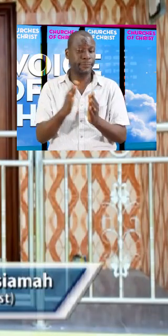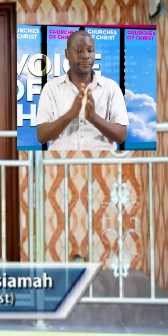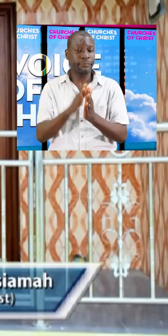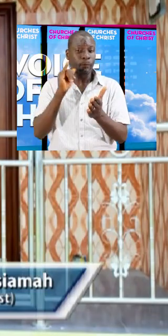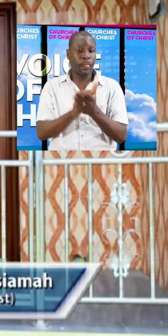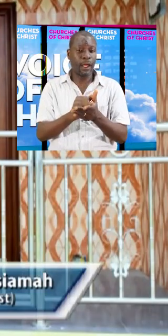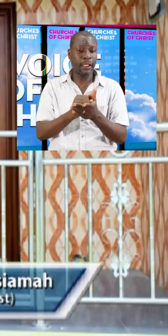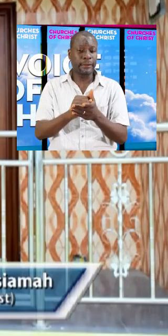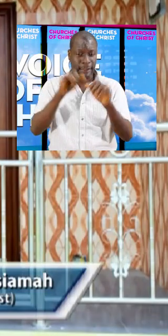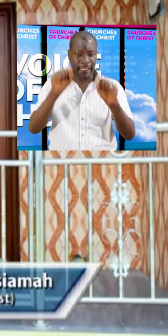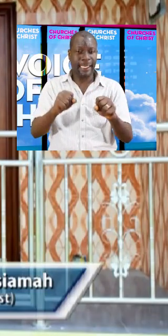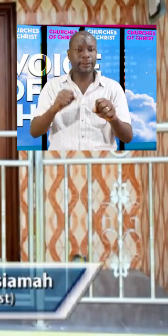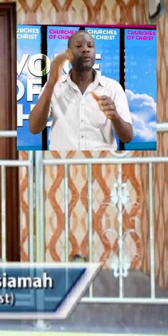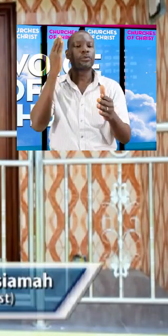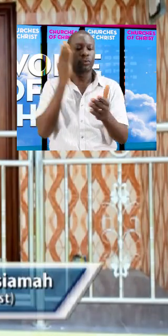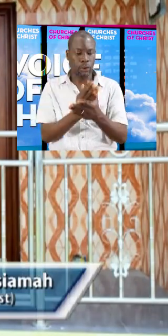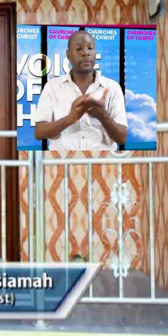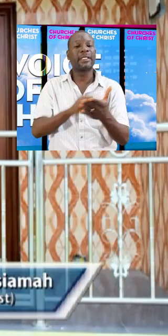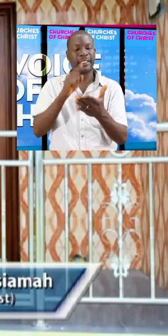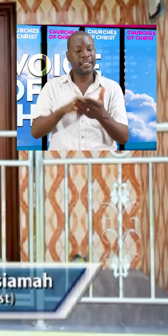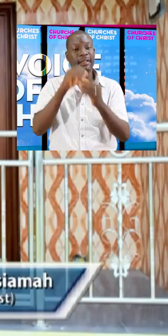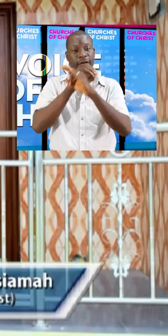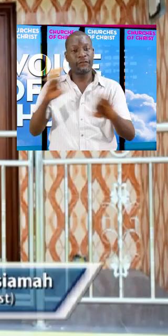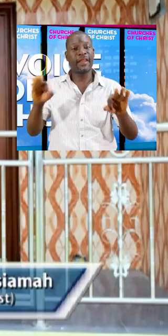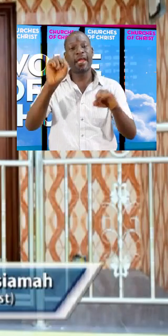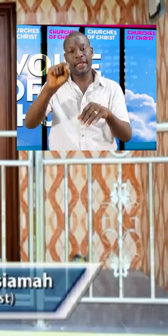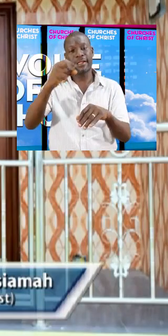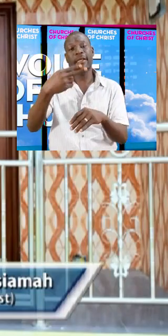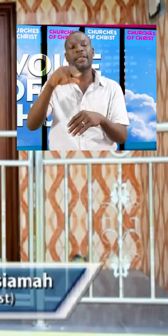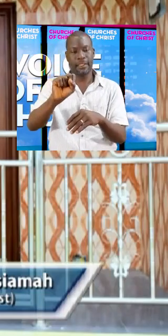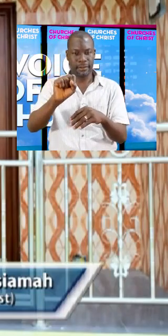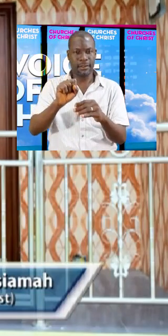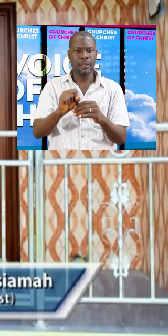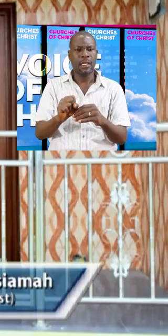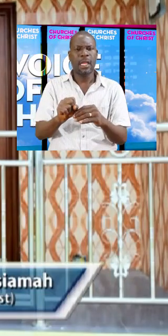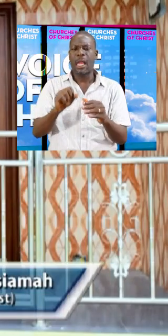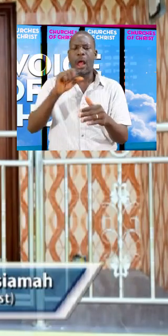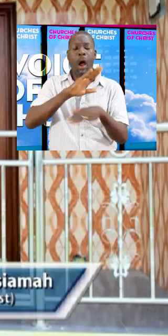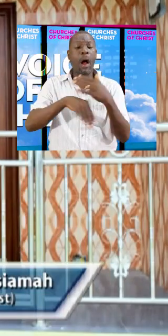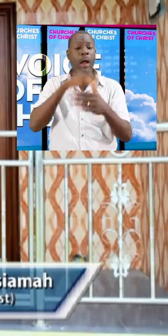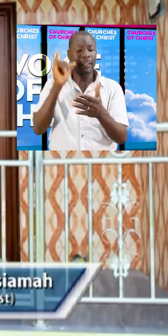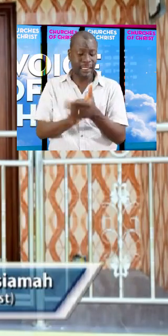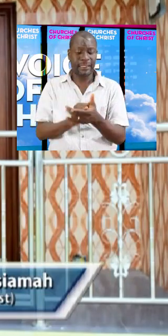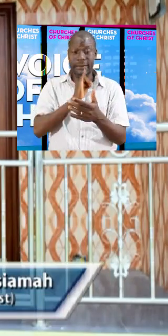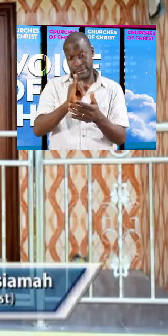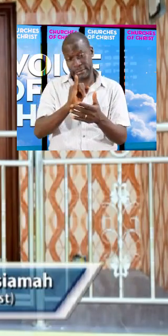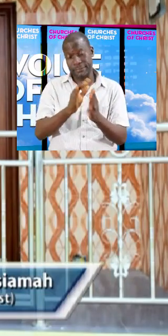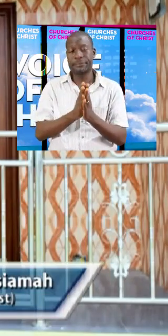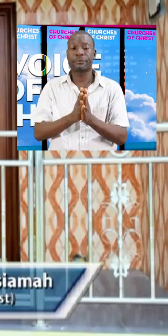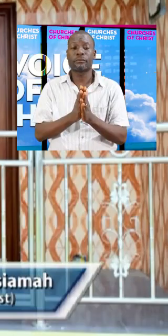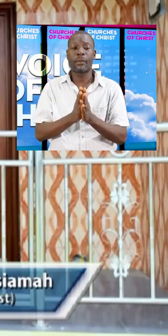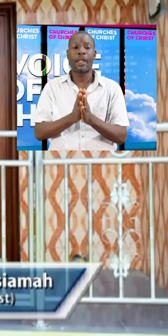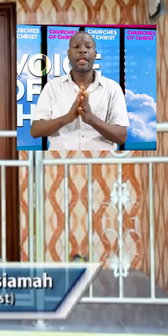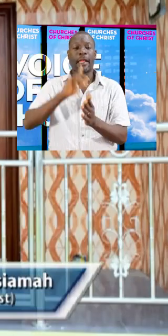betumi asi saa free shs ehokwan na saa de no nyina ene se